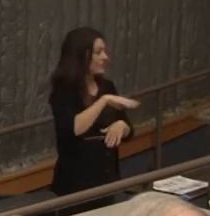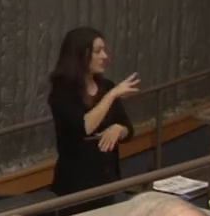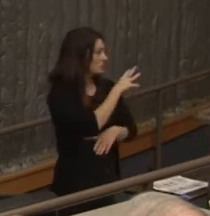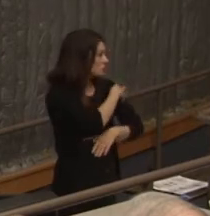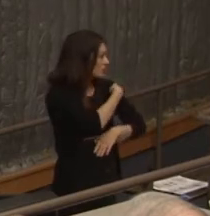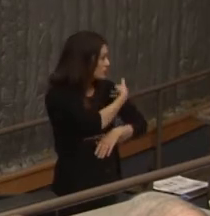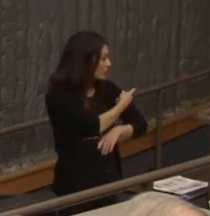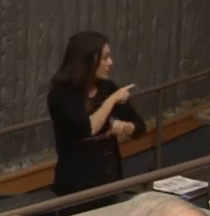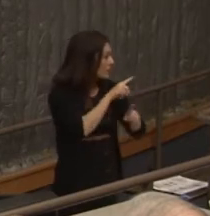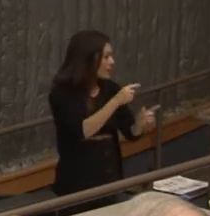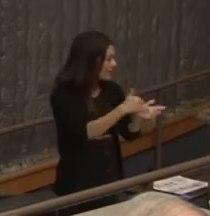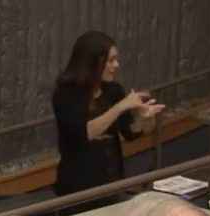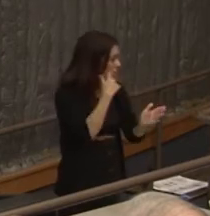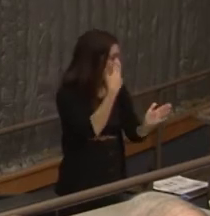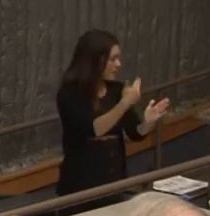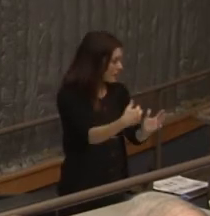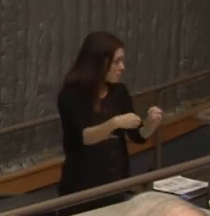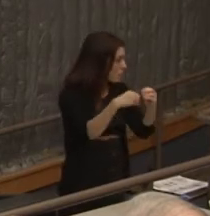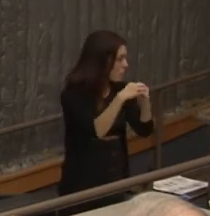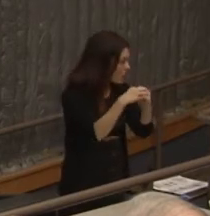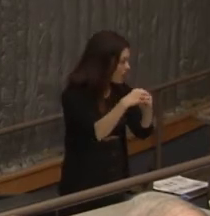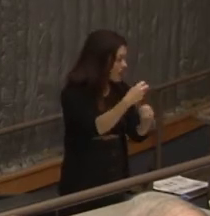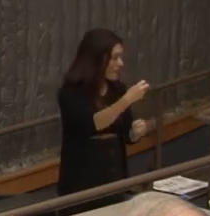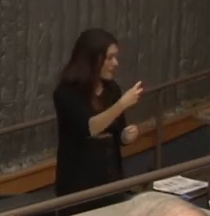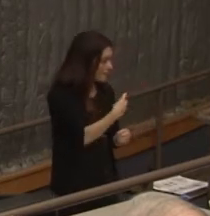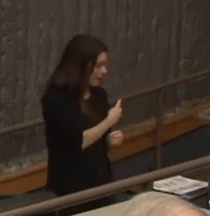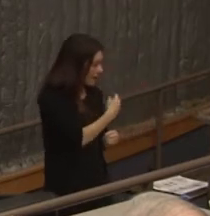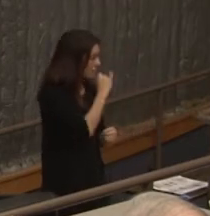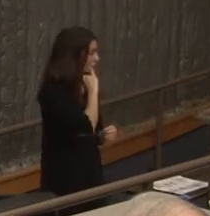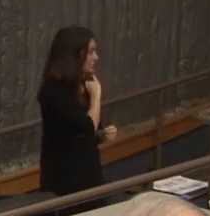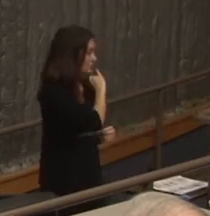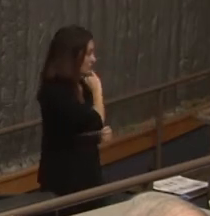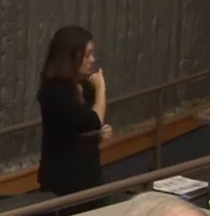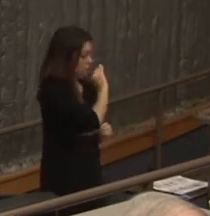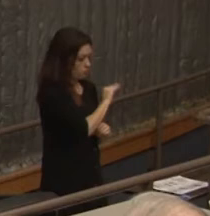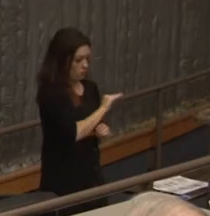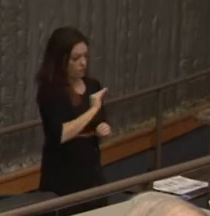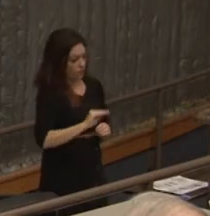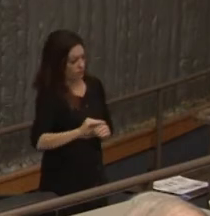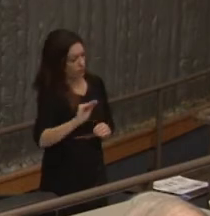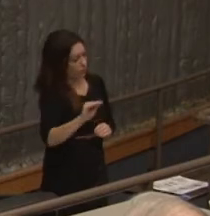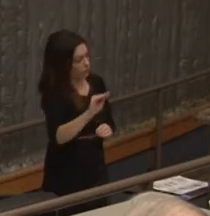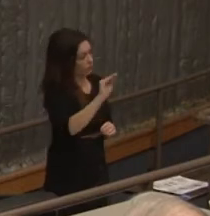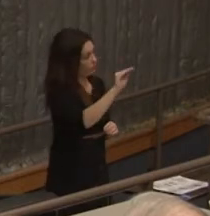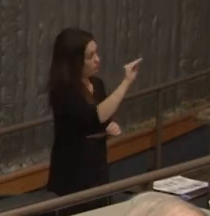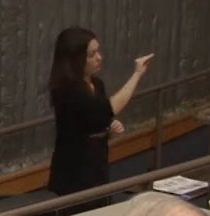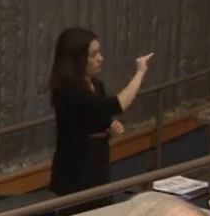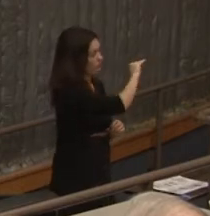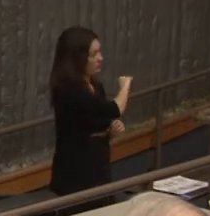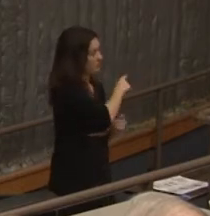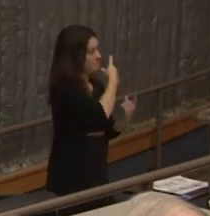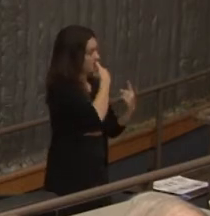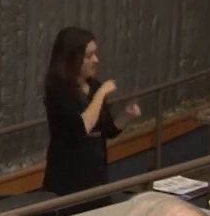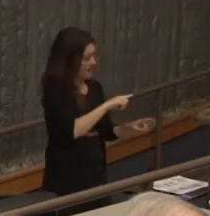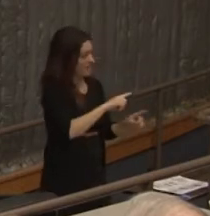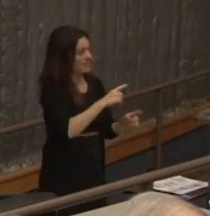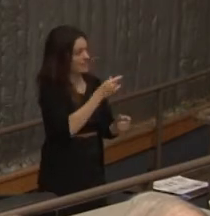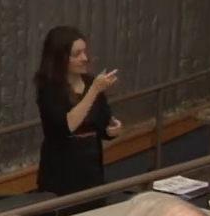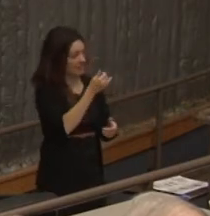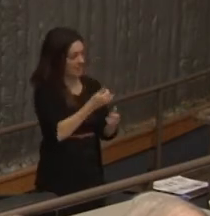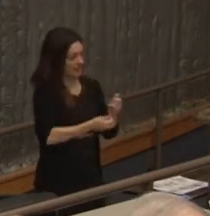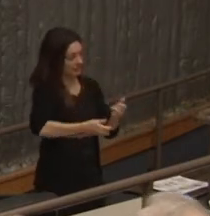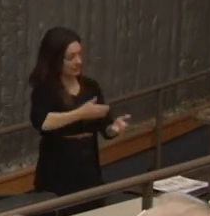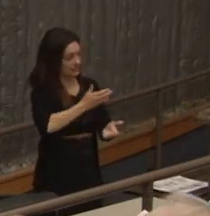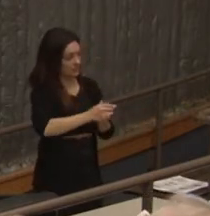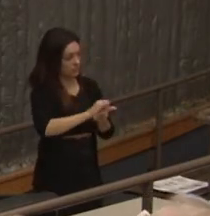study, paint more, went back to Israel, then finally ended up in New York and then